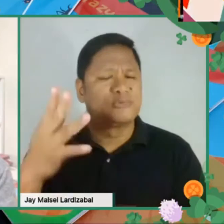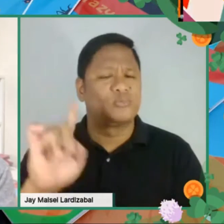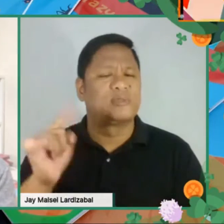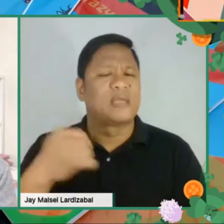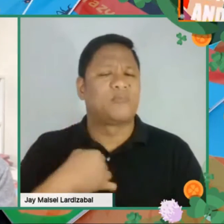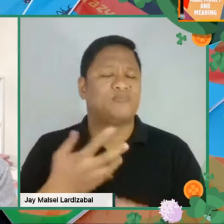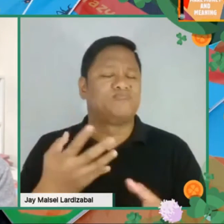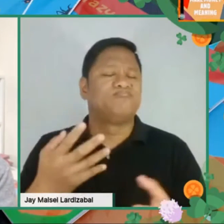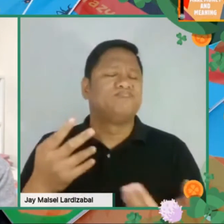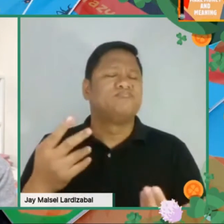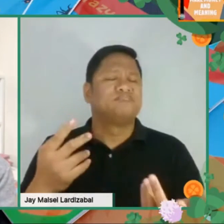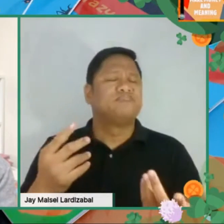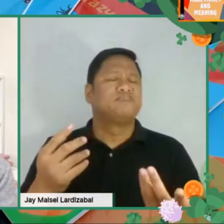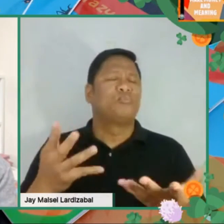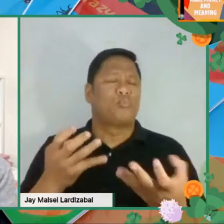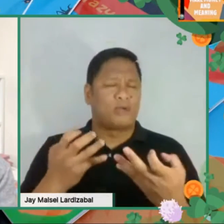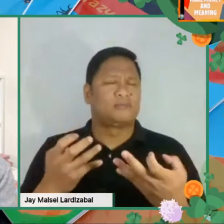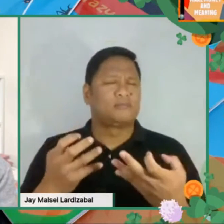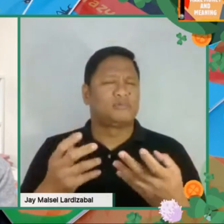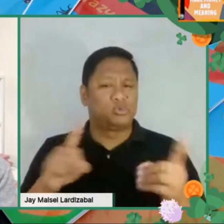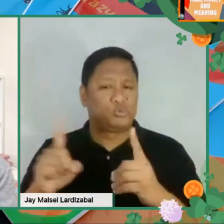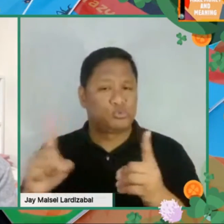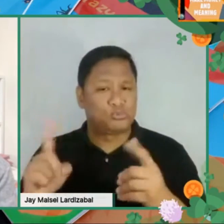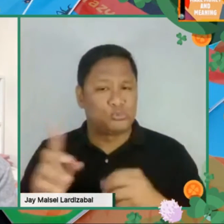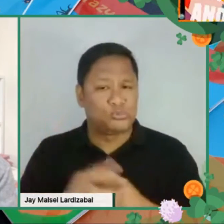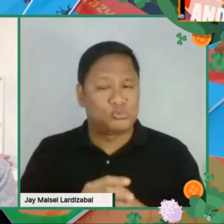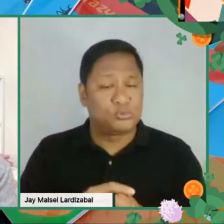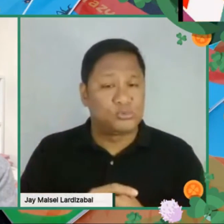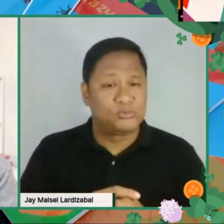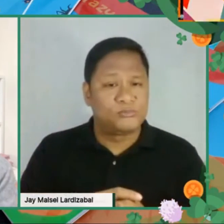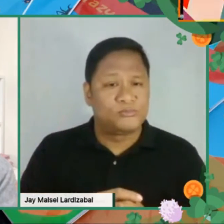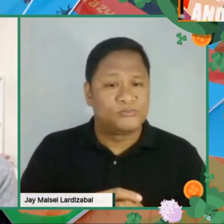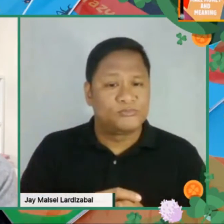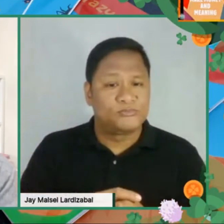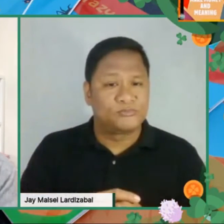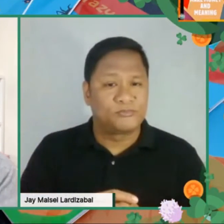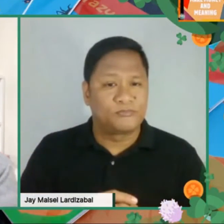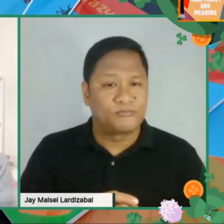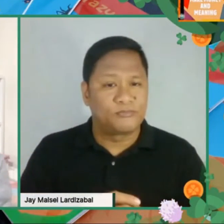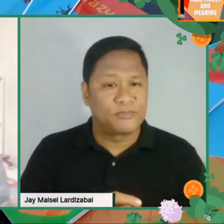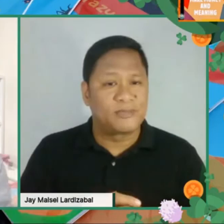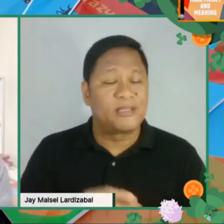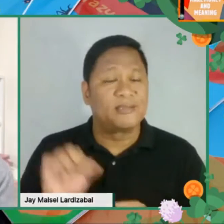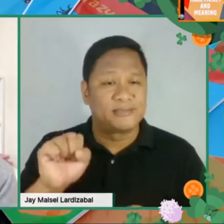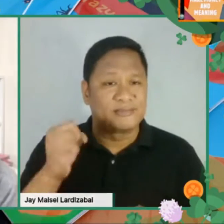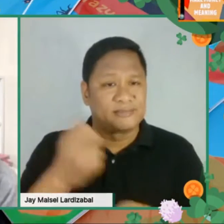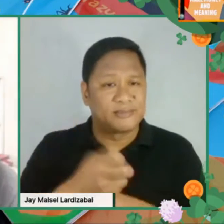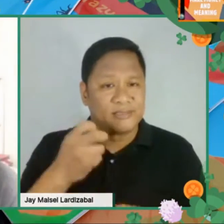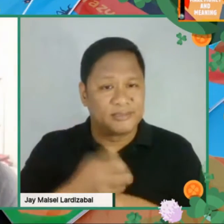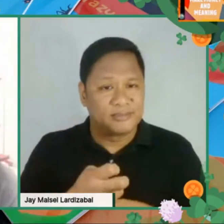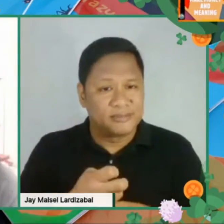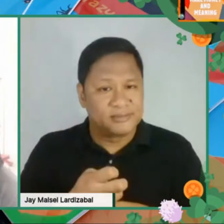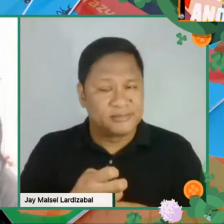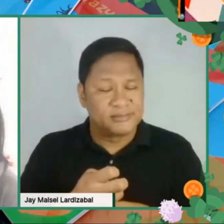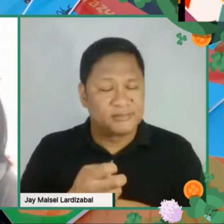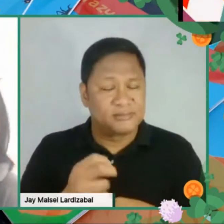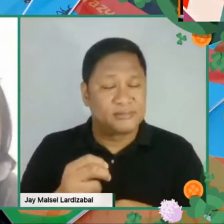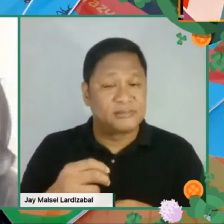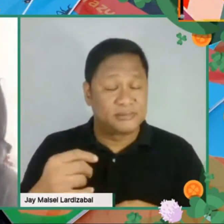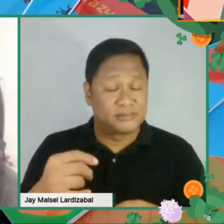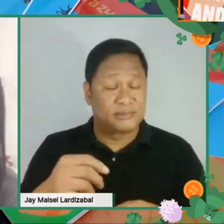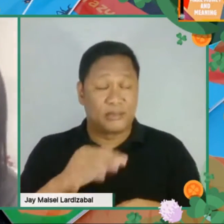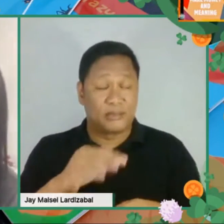ang yeah, ma-advice ko. So, For mahirap, writing, yes, writing,